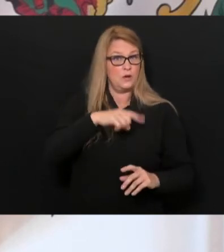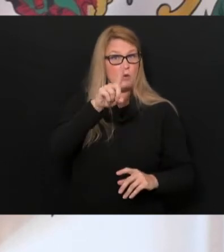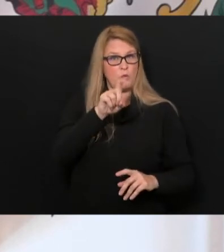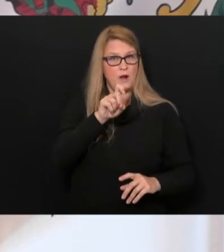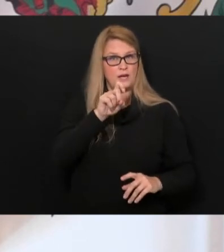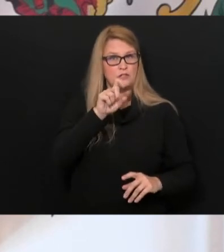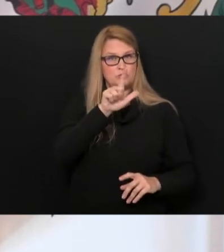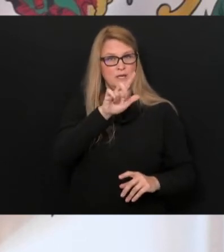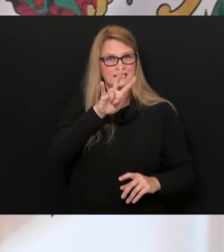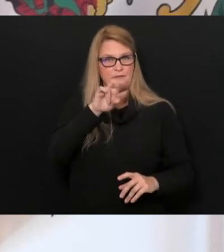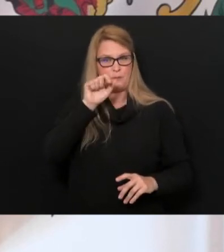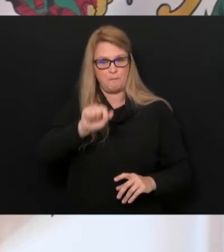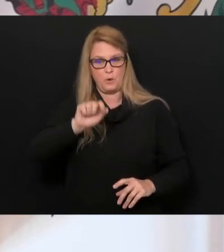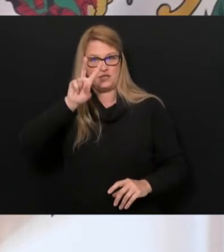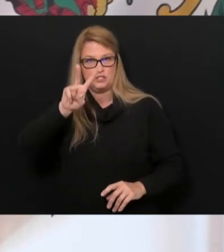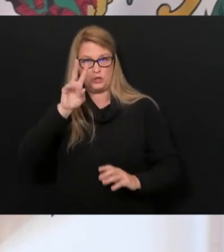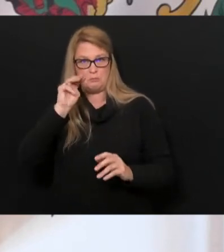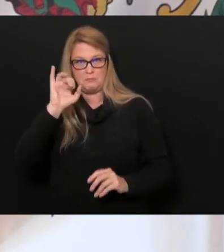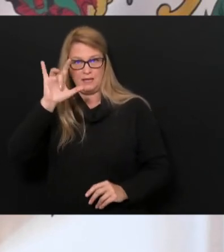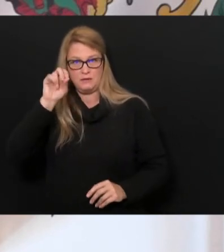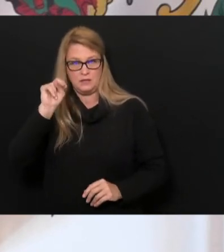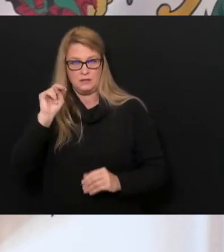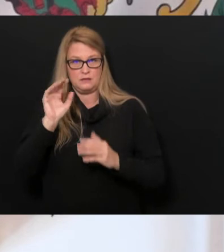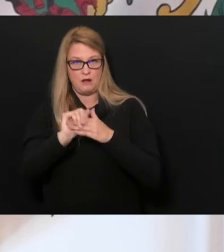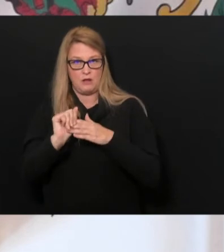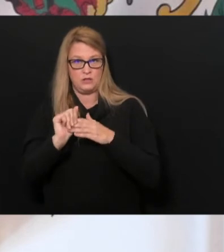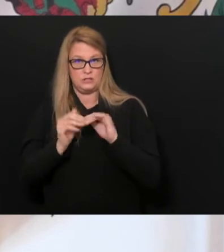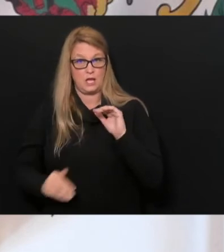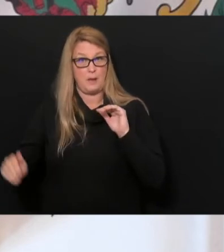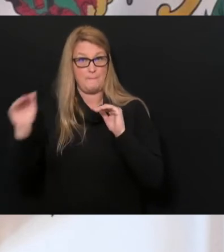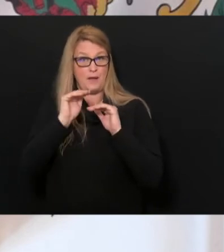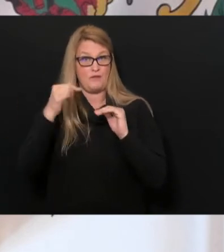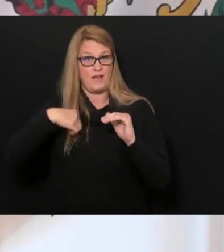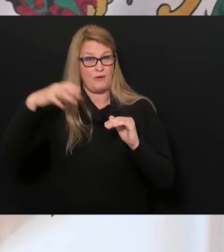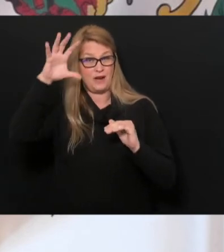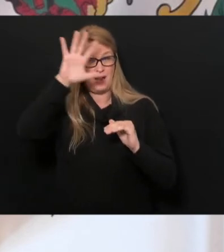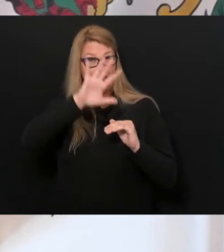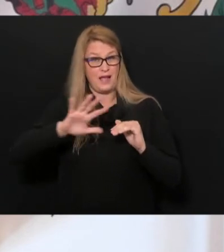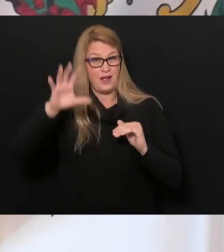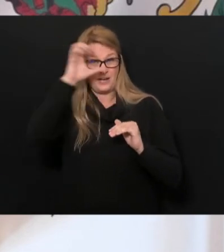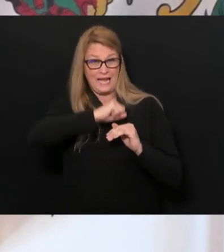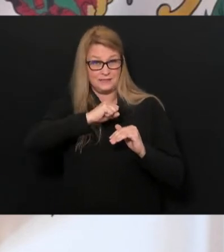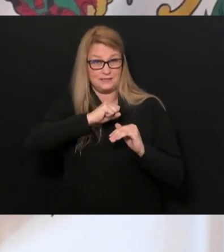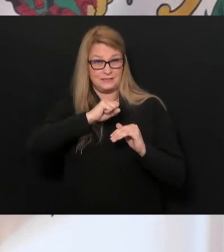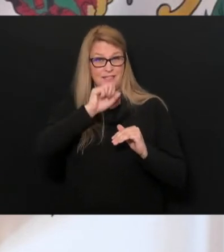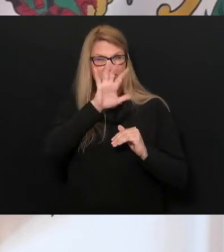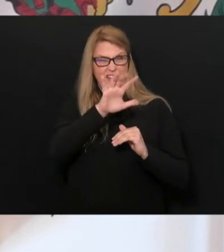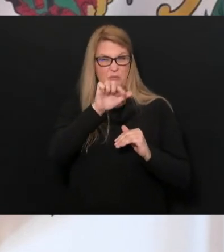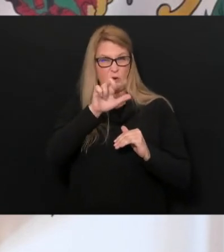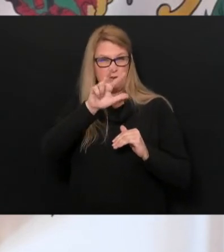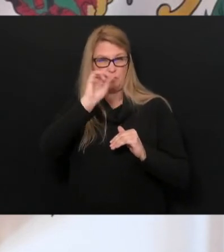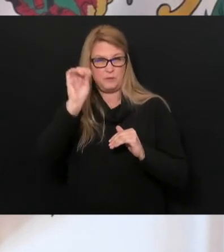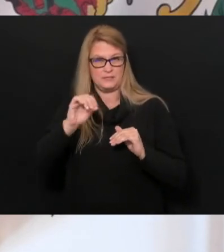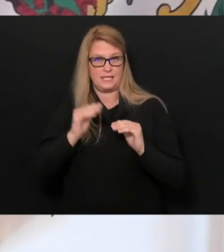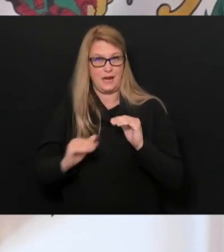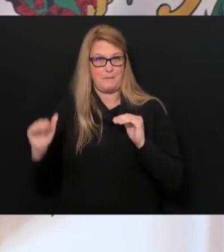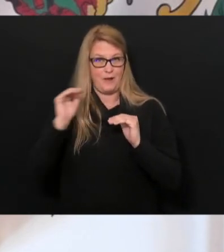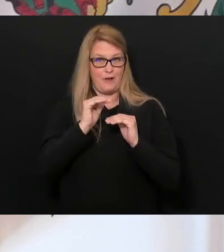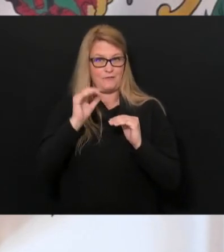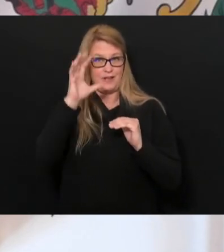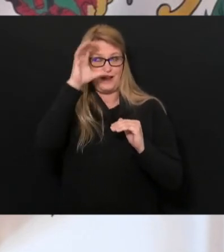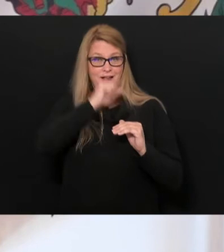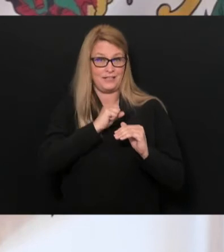$127.2 million above our estimate for the year. That's 5.3% above our estimate for the